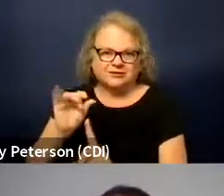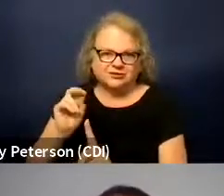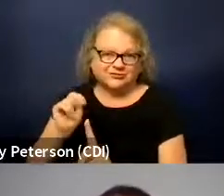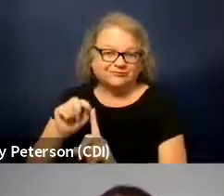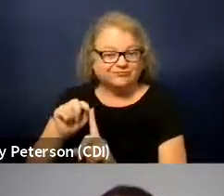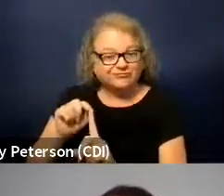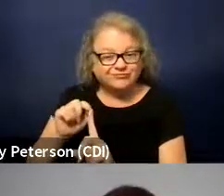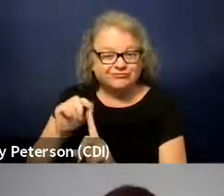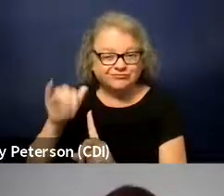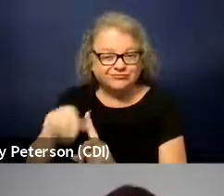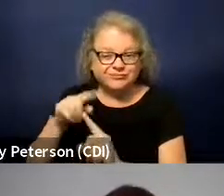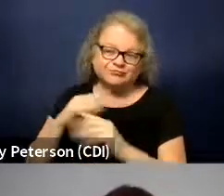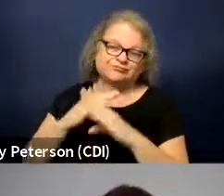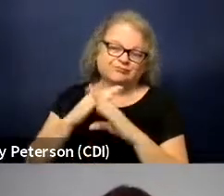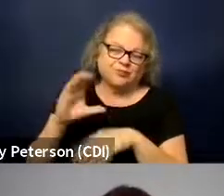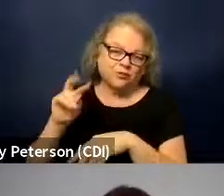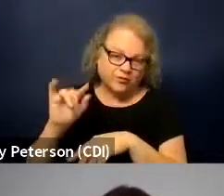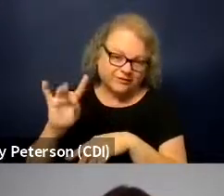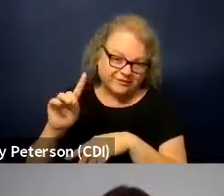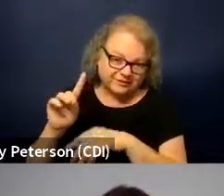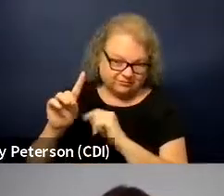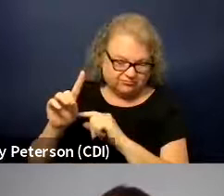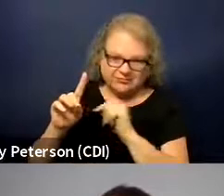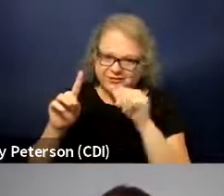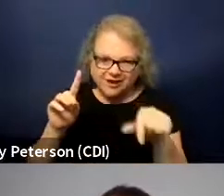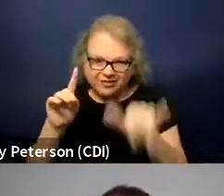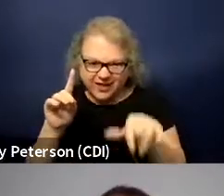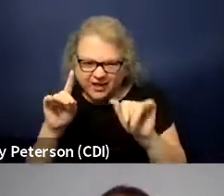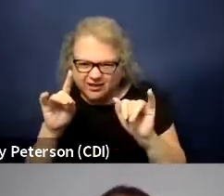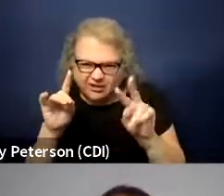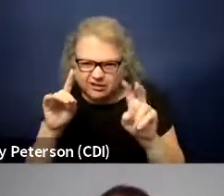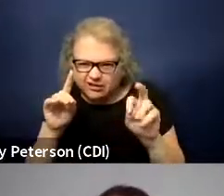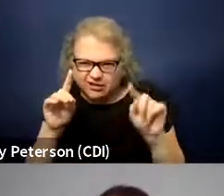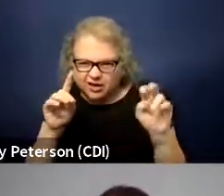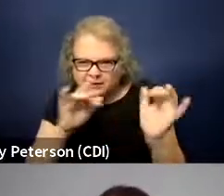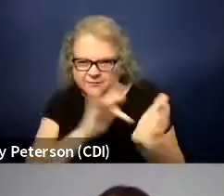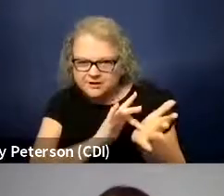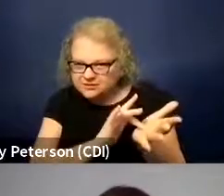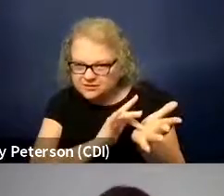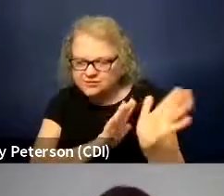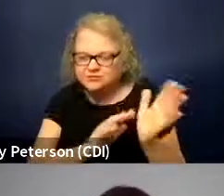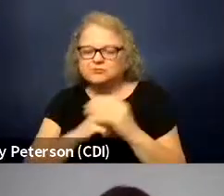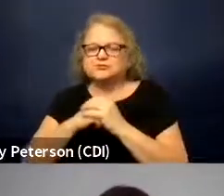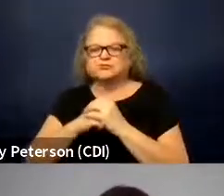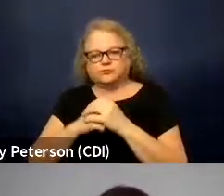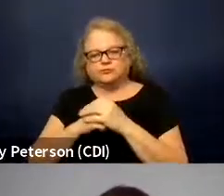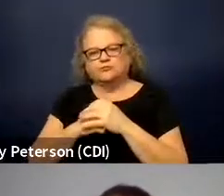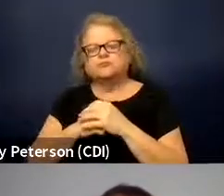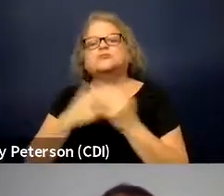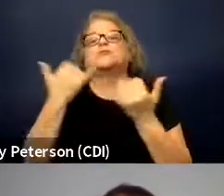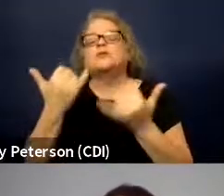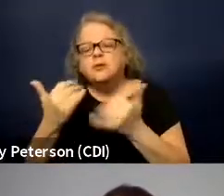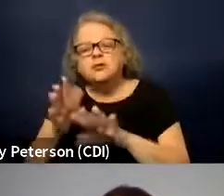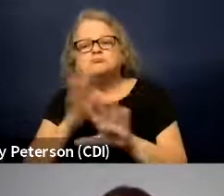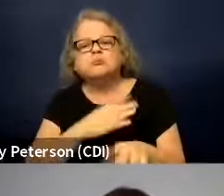There is another treatment I want to mention, something called monoclonal antibodies. These